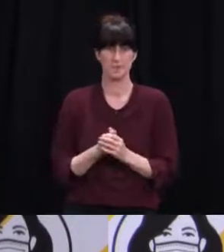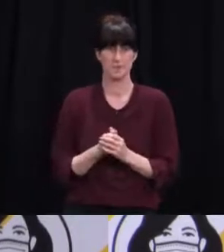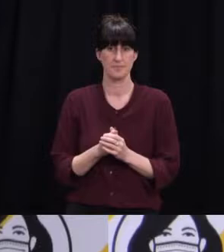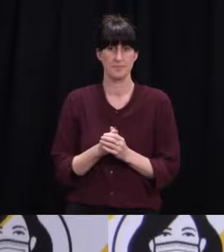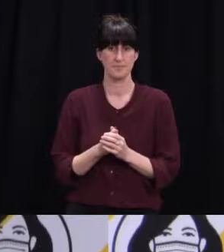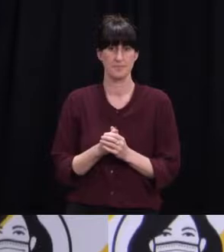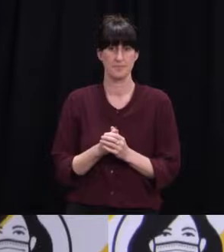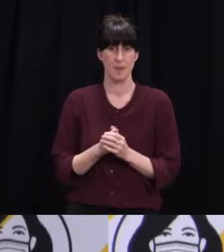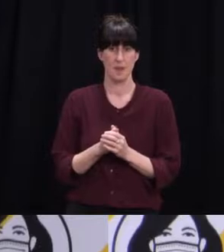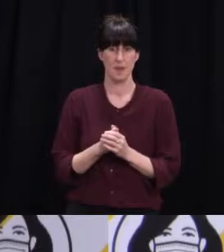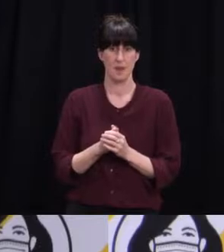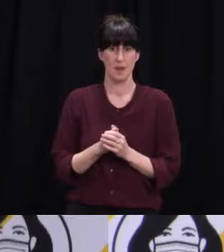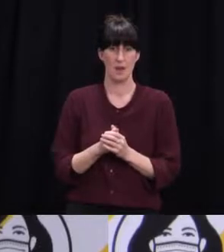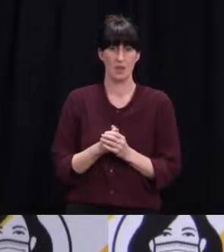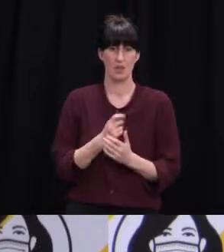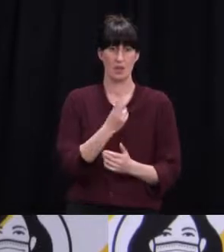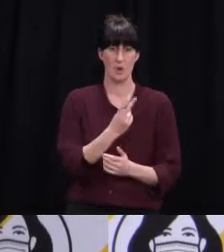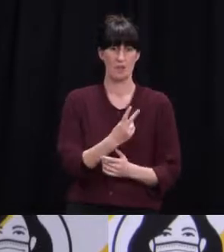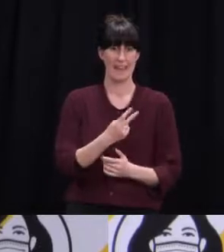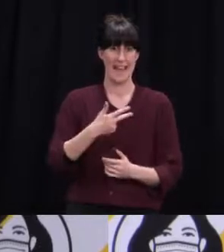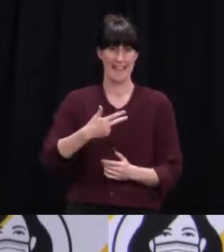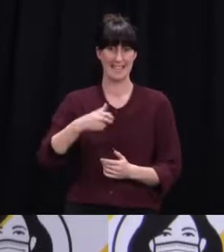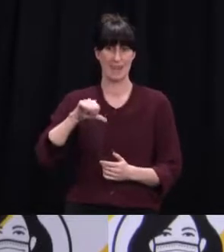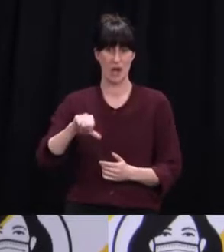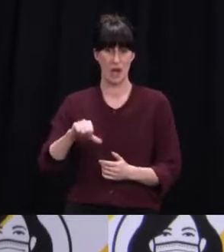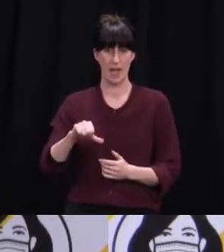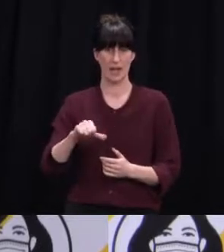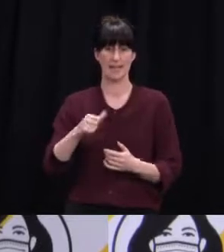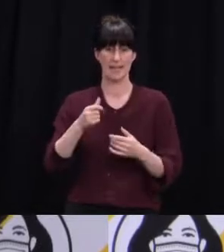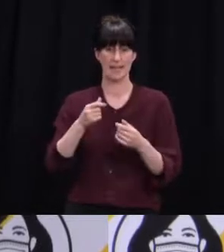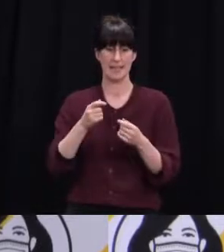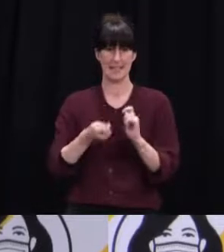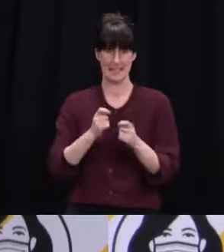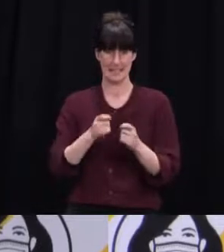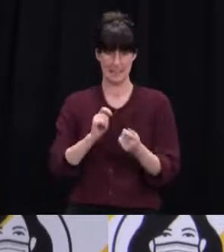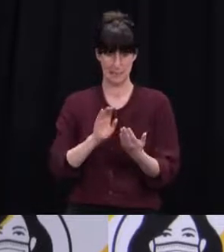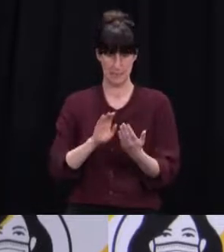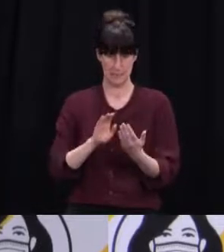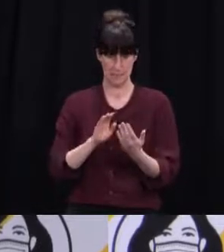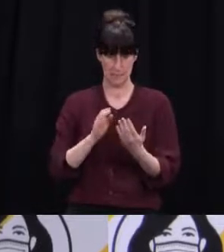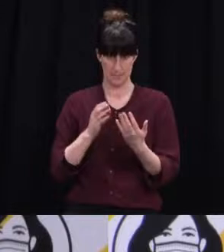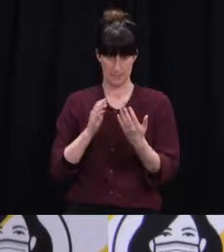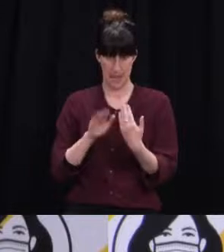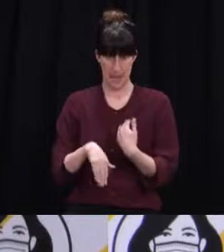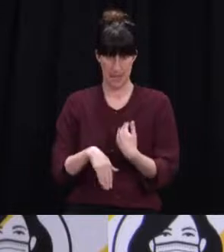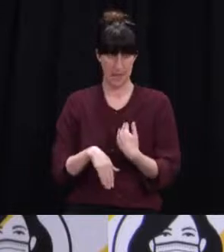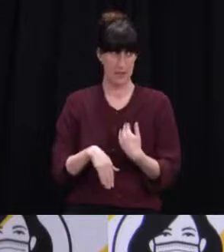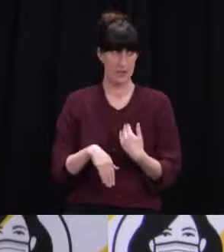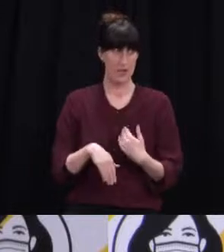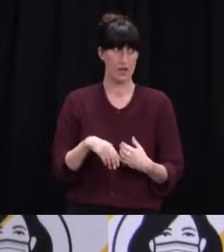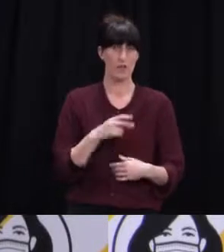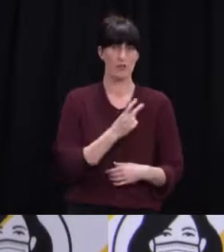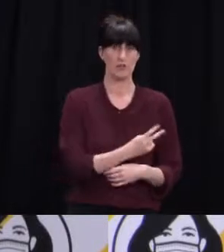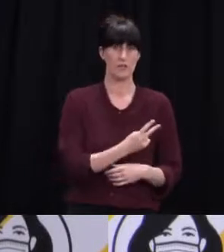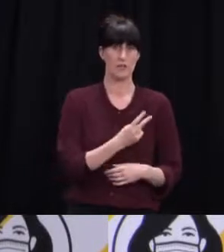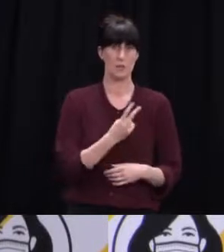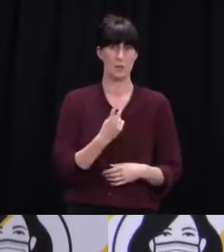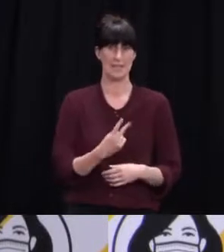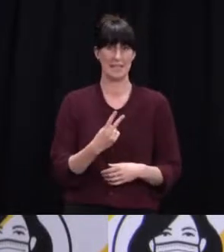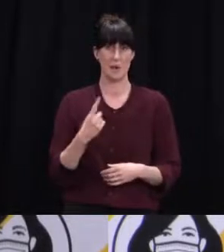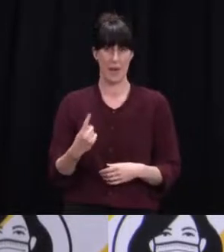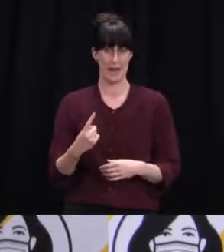had a conversation with. And there was a testing result, because it was due on 289 of